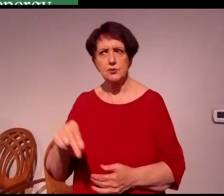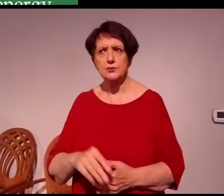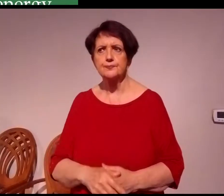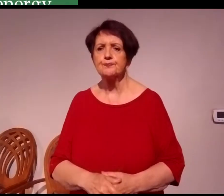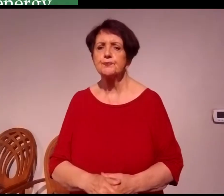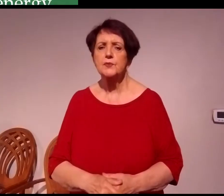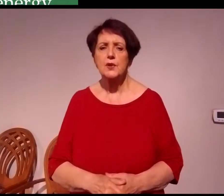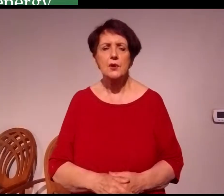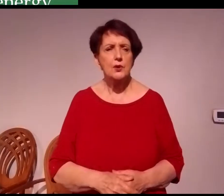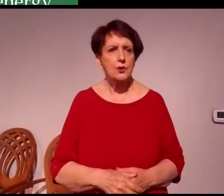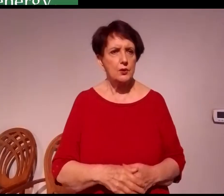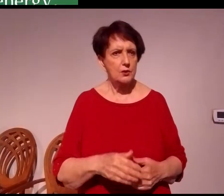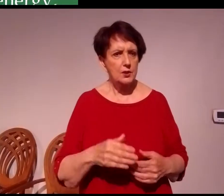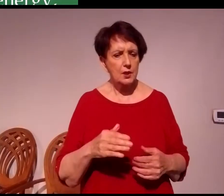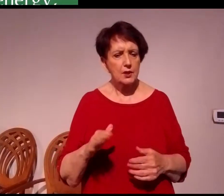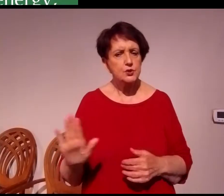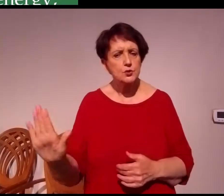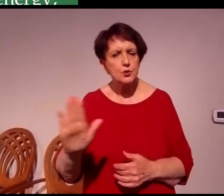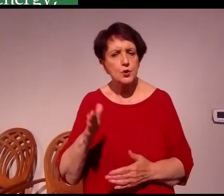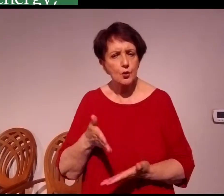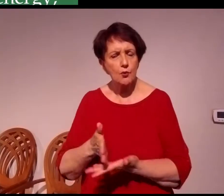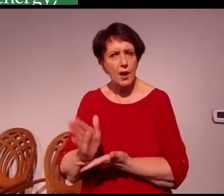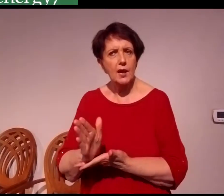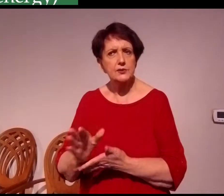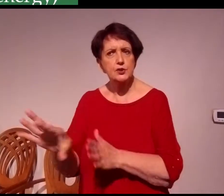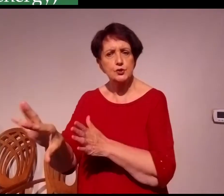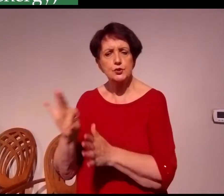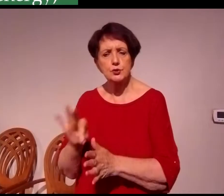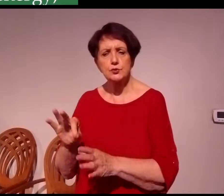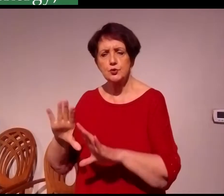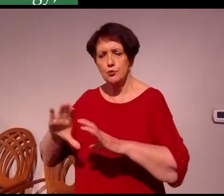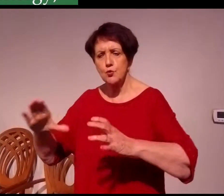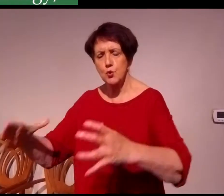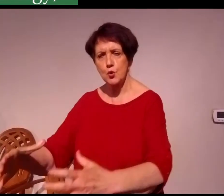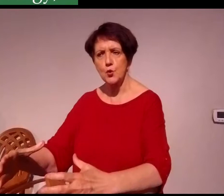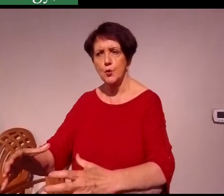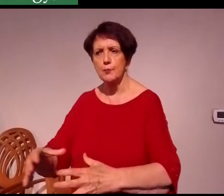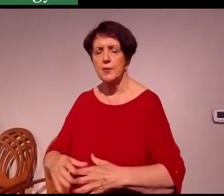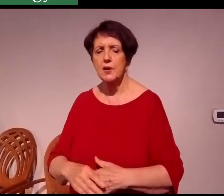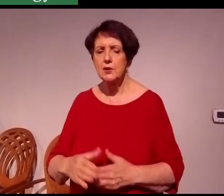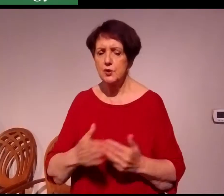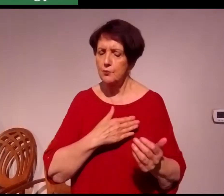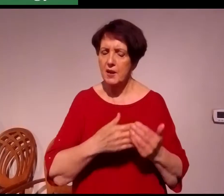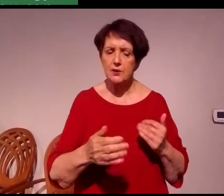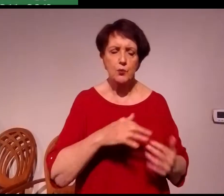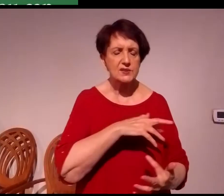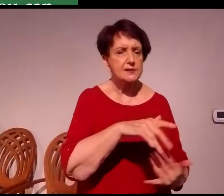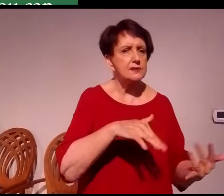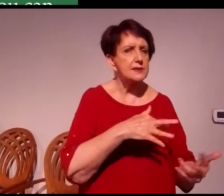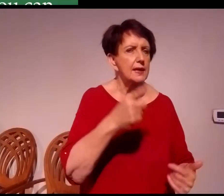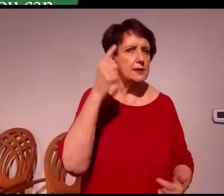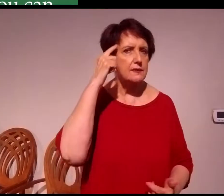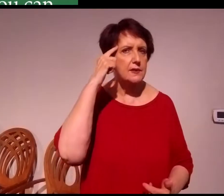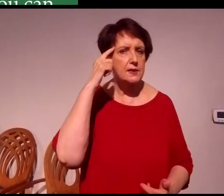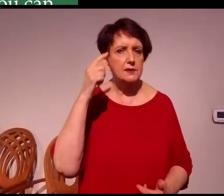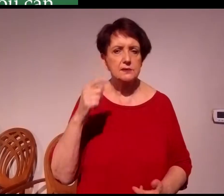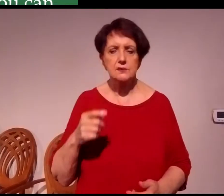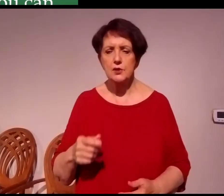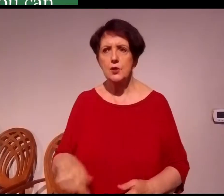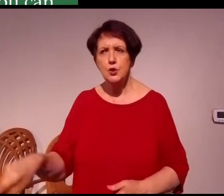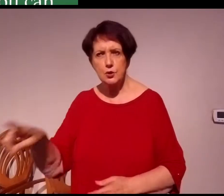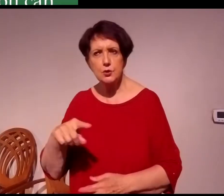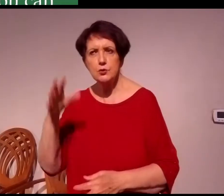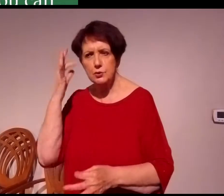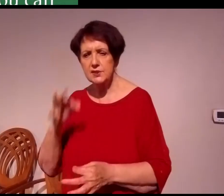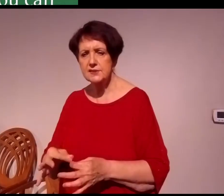your tribe, regardless of what society imposes on you. You decide who in your life drains you of